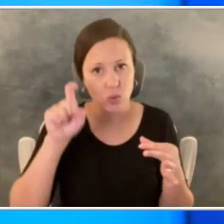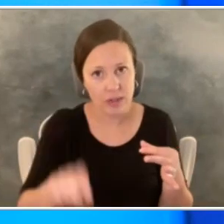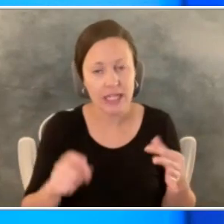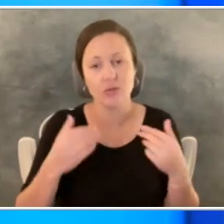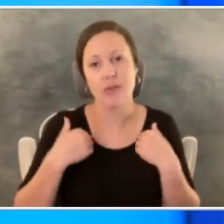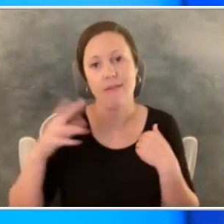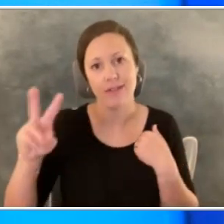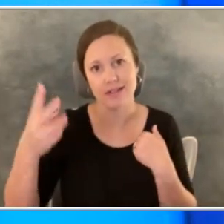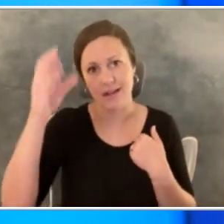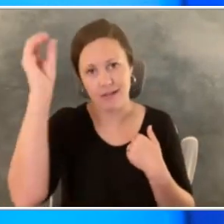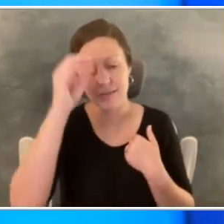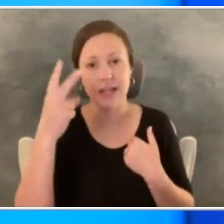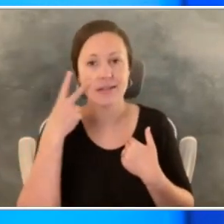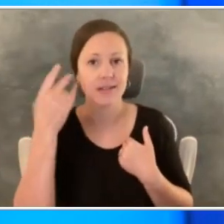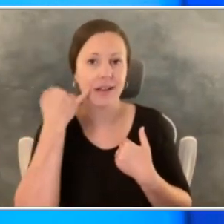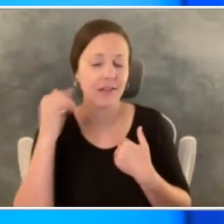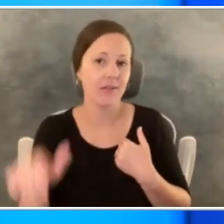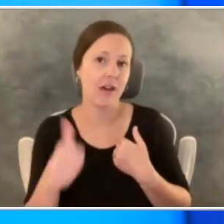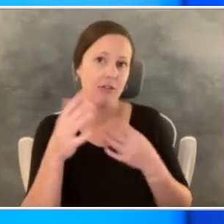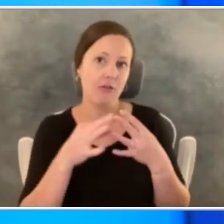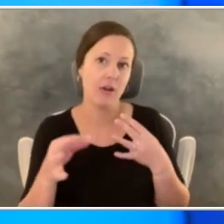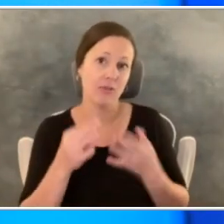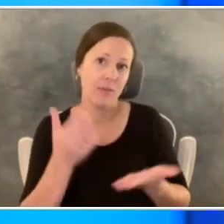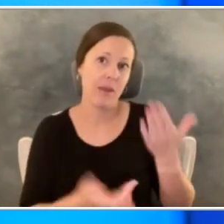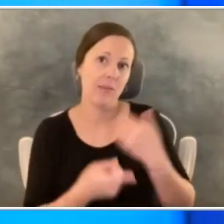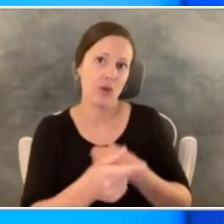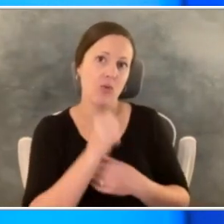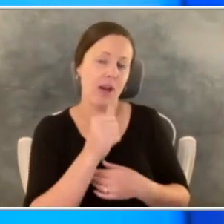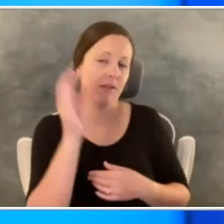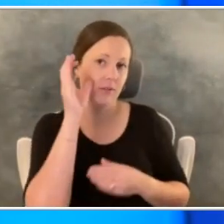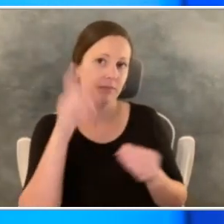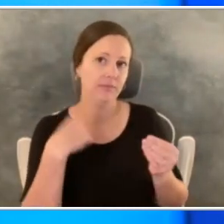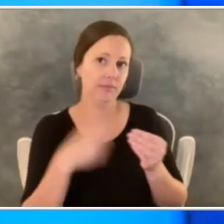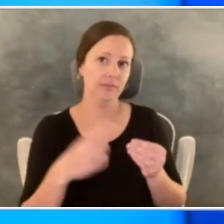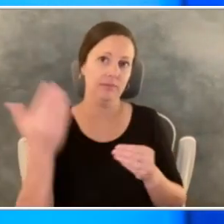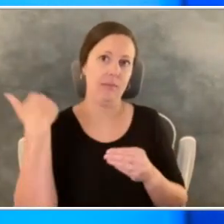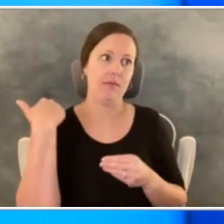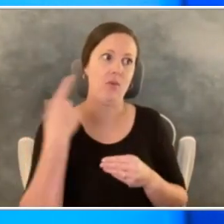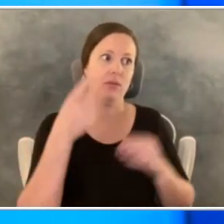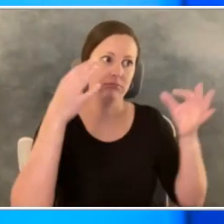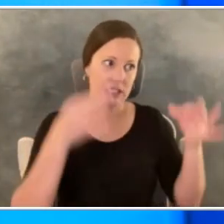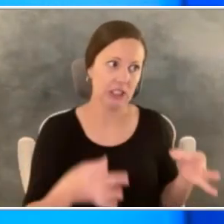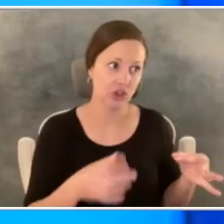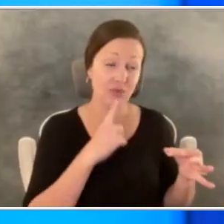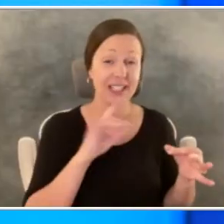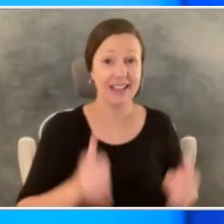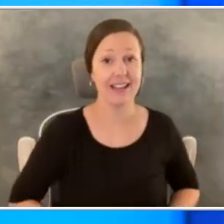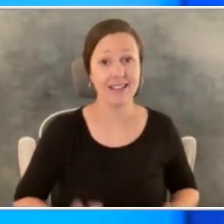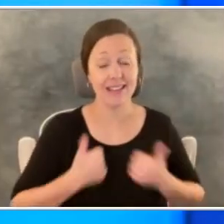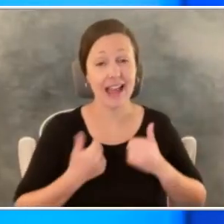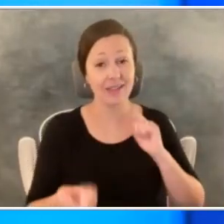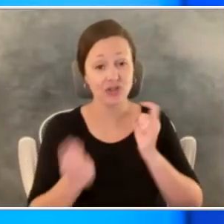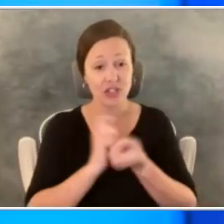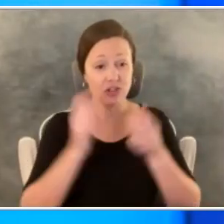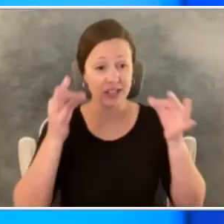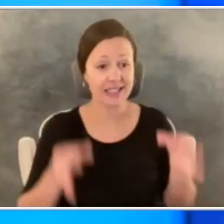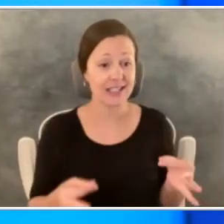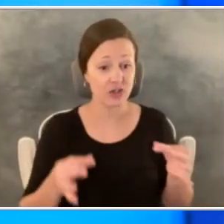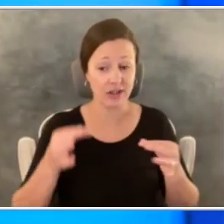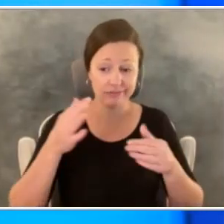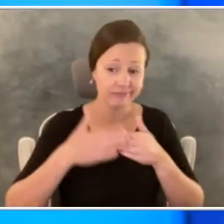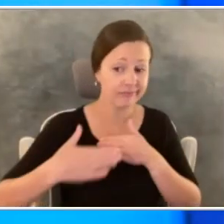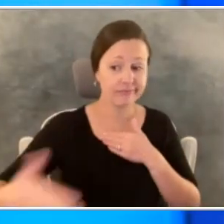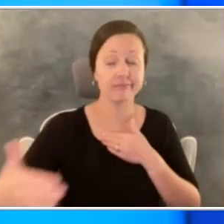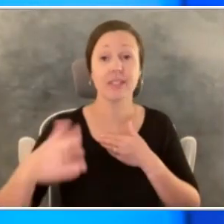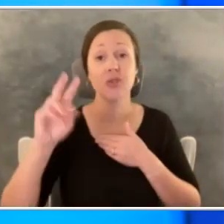there's other options that you may not have heard about before you make a decision, because that's a life-changing decision for the rest of your life. So second opinion